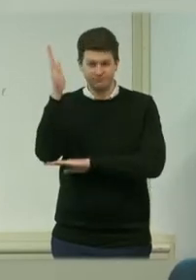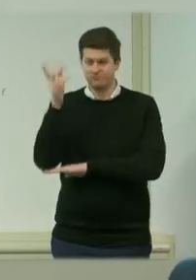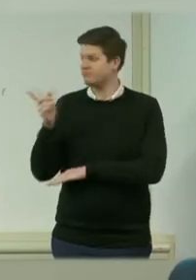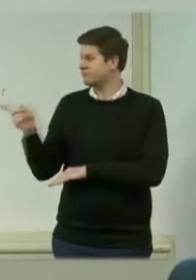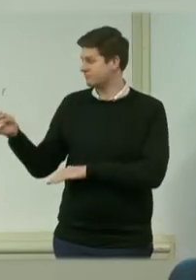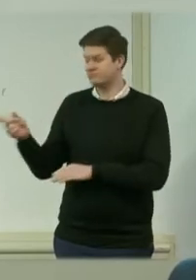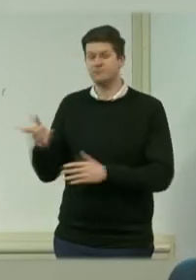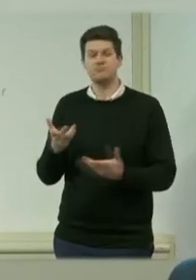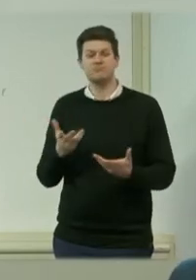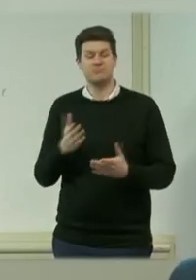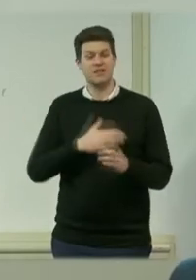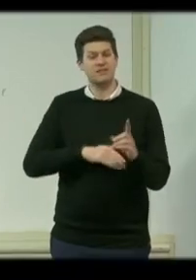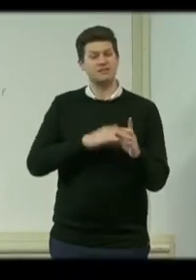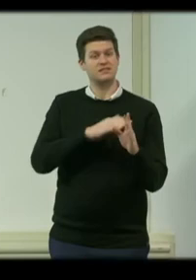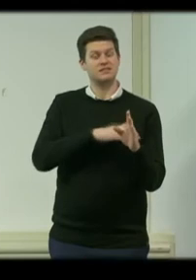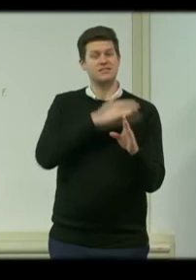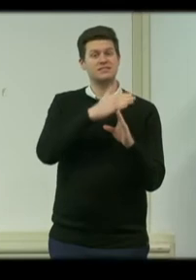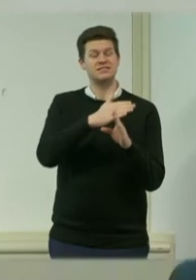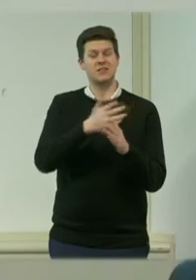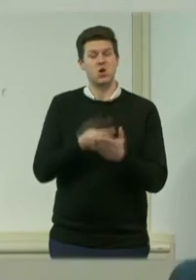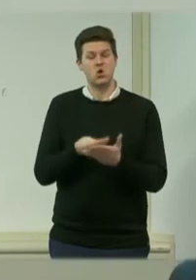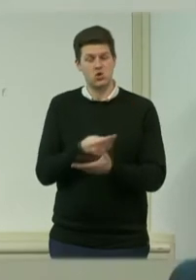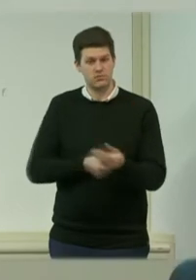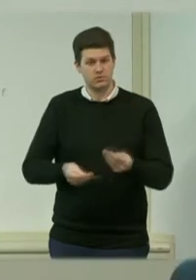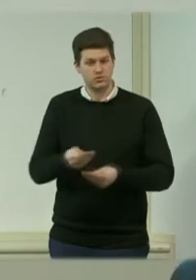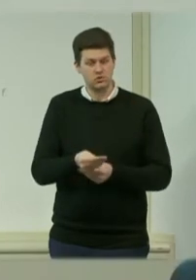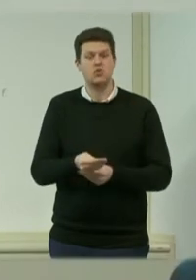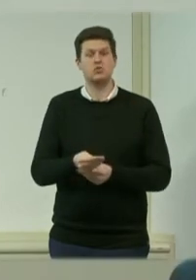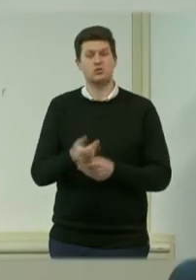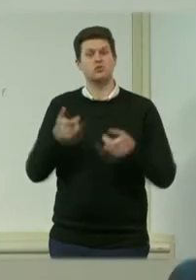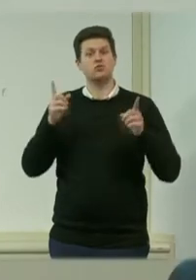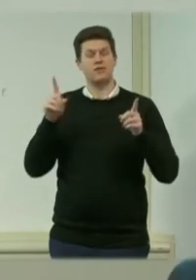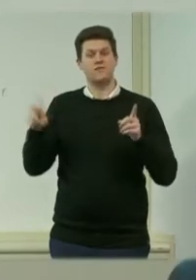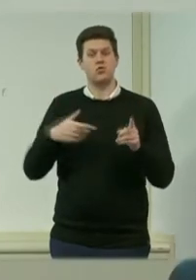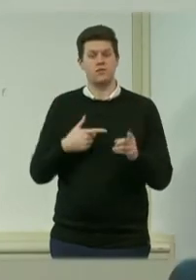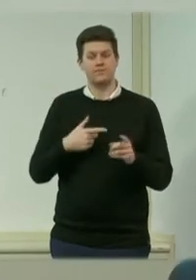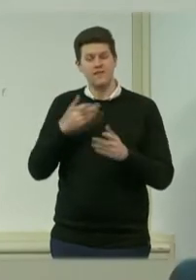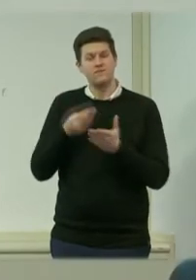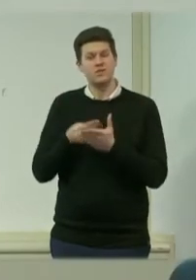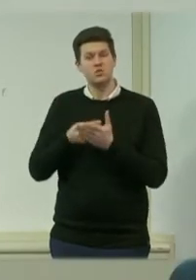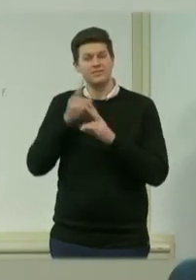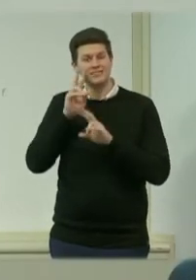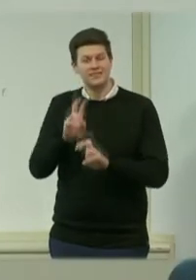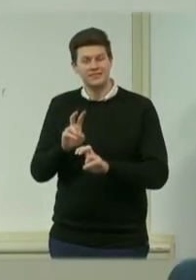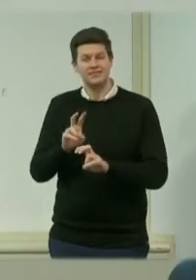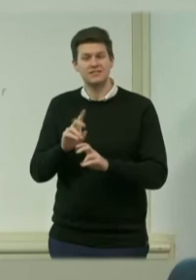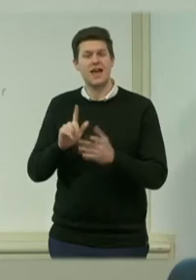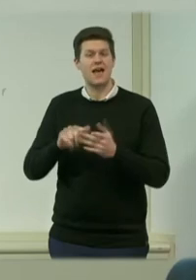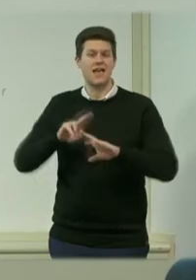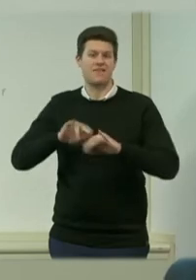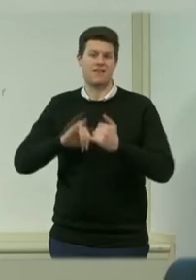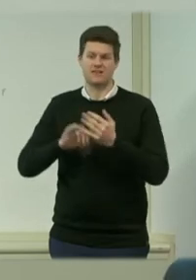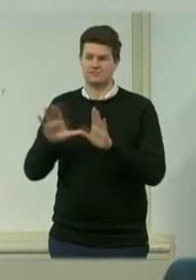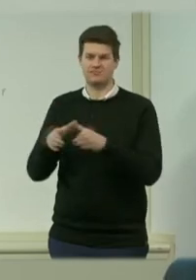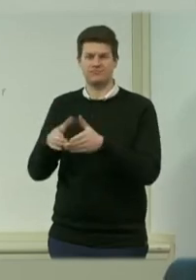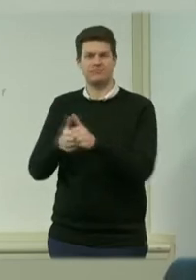David Phillips is a senior economist and associate director at the Institute for Fiscal Studies, or the IFS, and he works on taxation